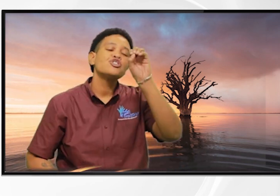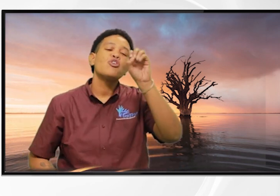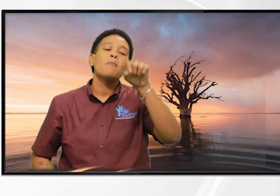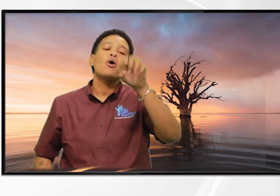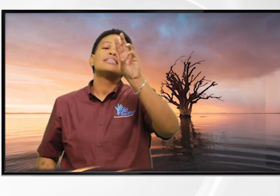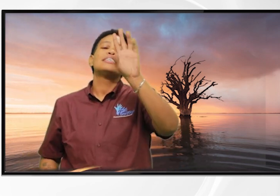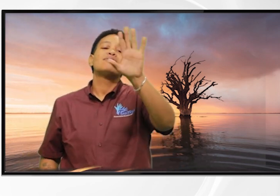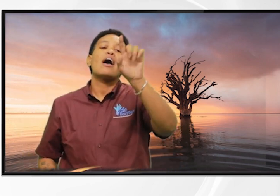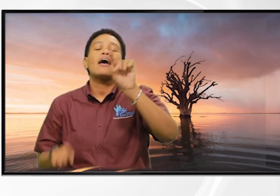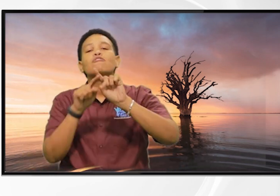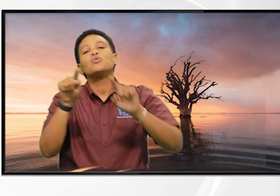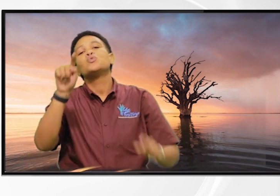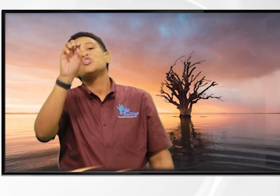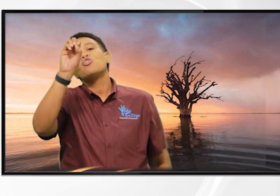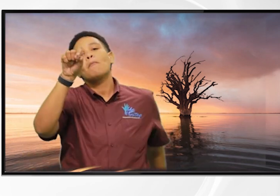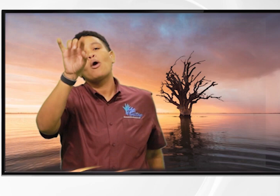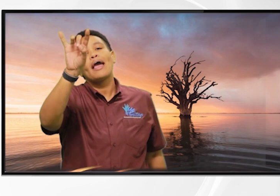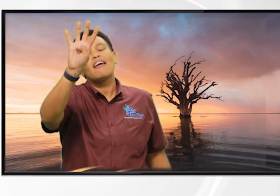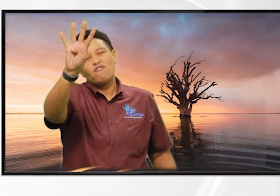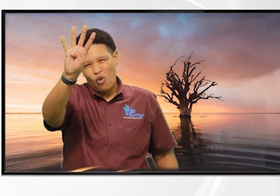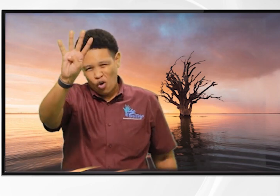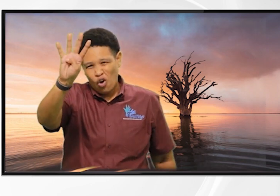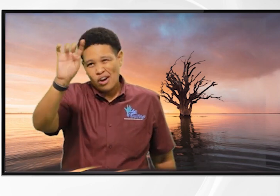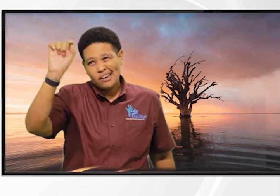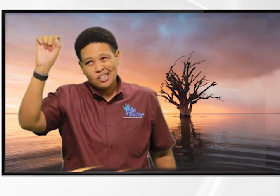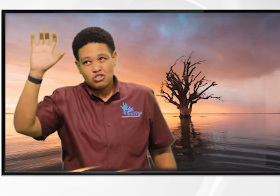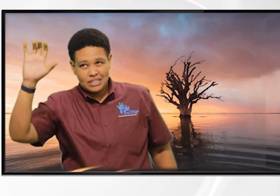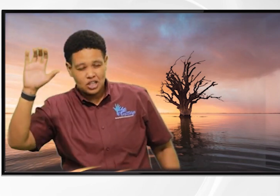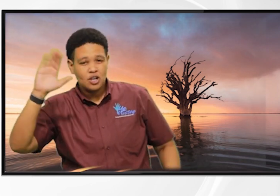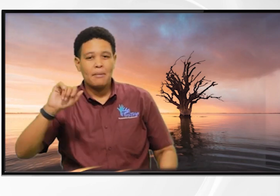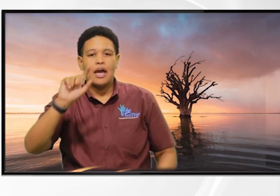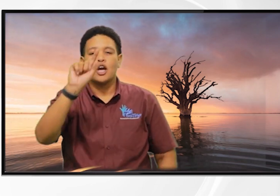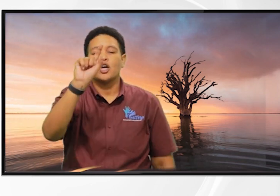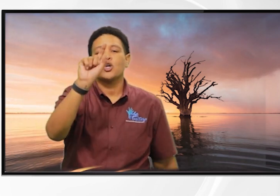0.65 to 0.84 degrees Celsius by the 2030s,